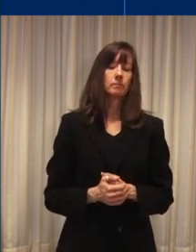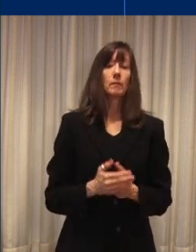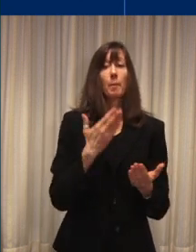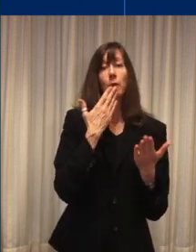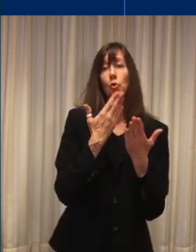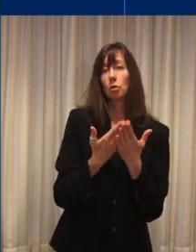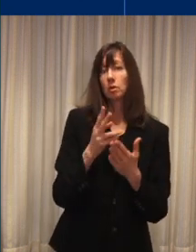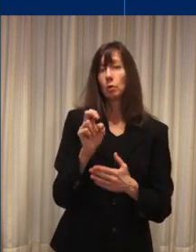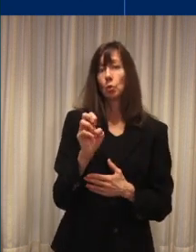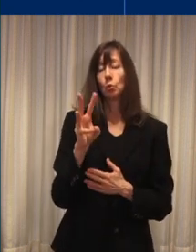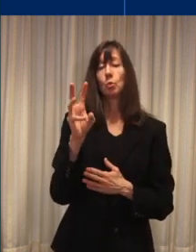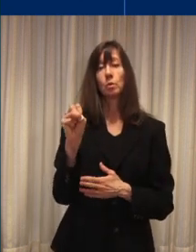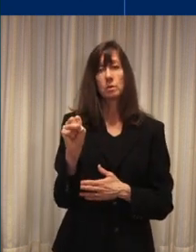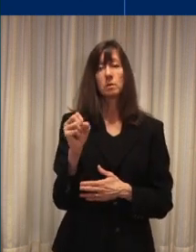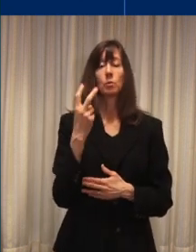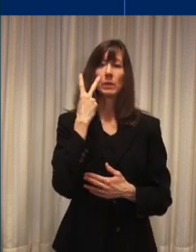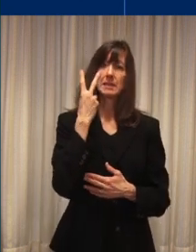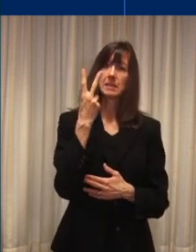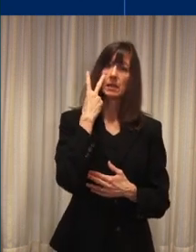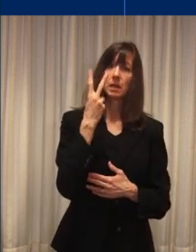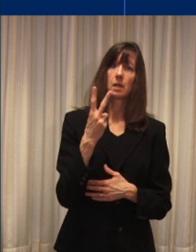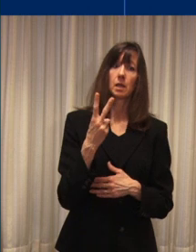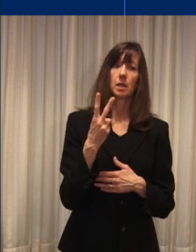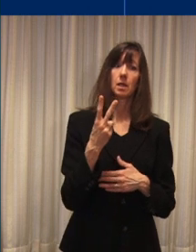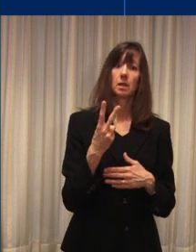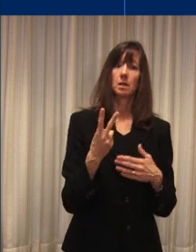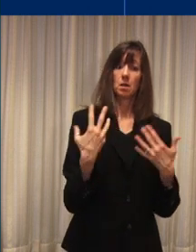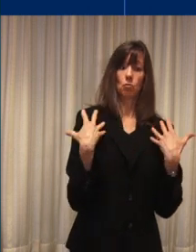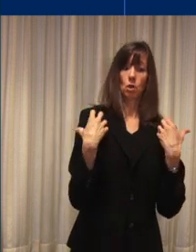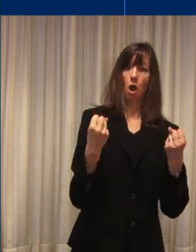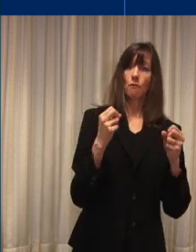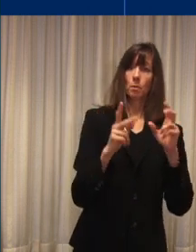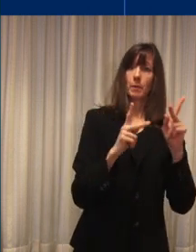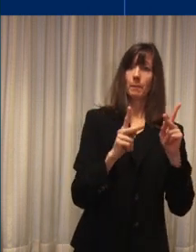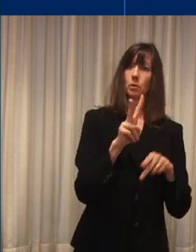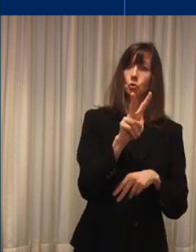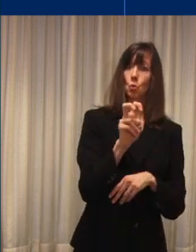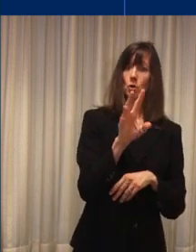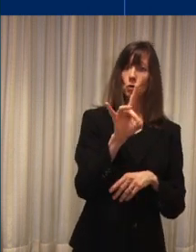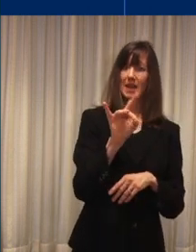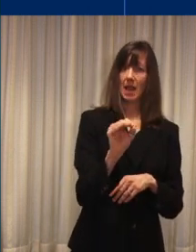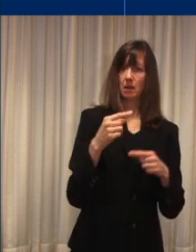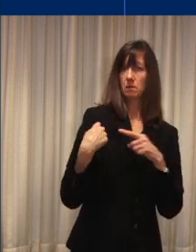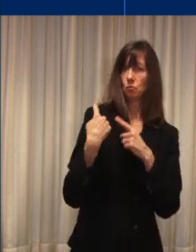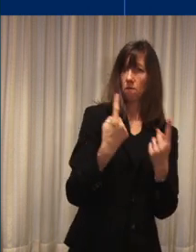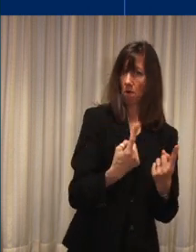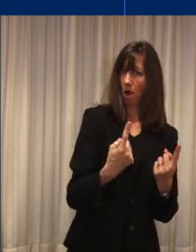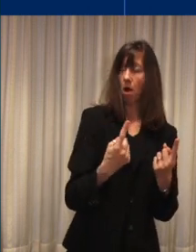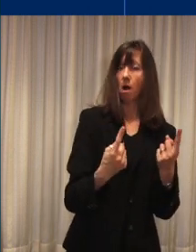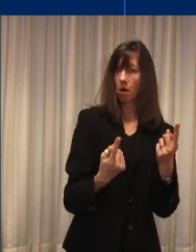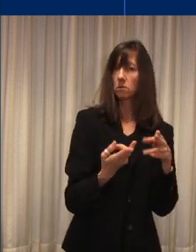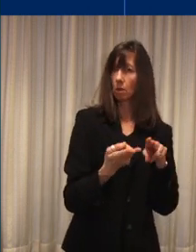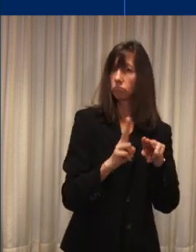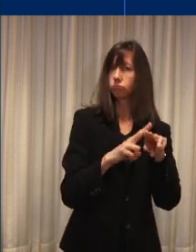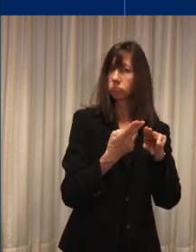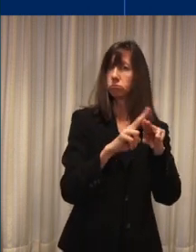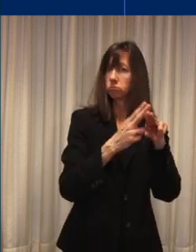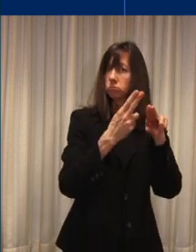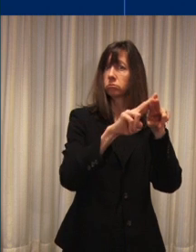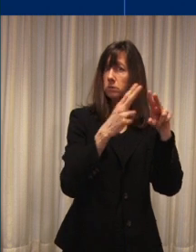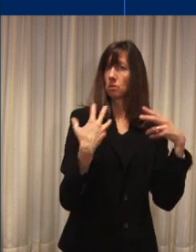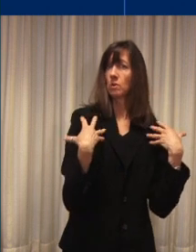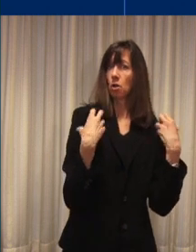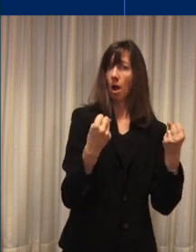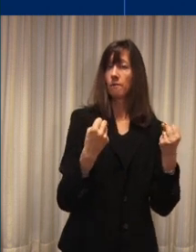the number of recovered go up, 280 recovered. We'll continue to be optimistic that that is a number that